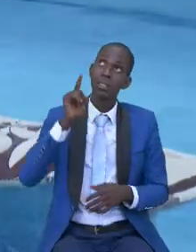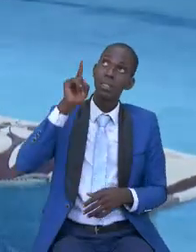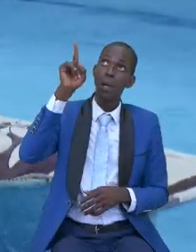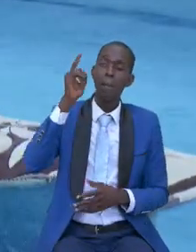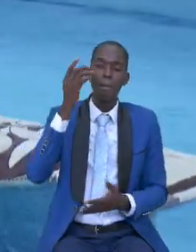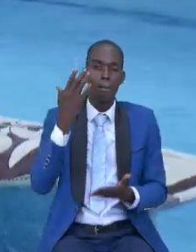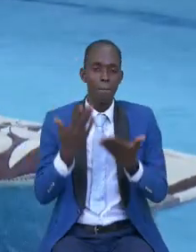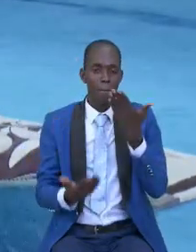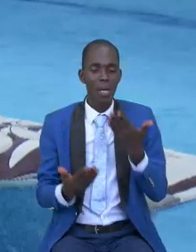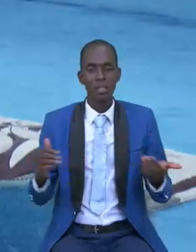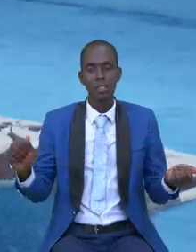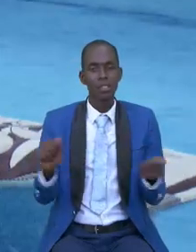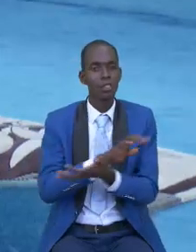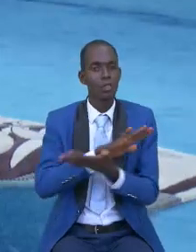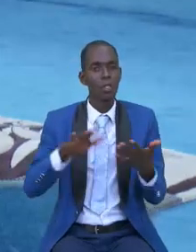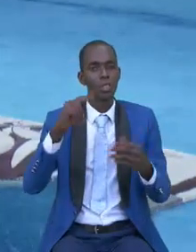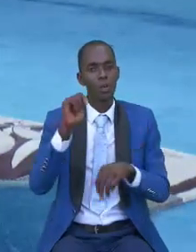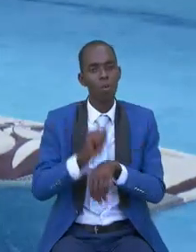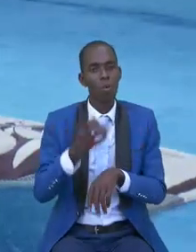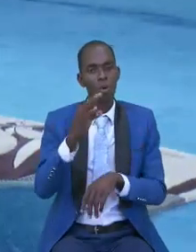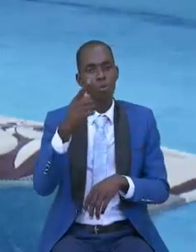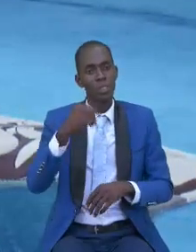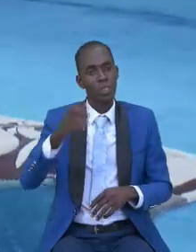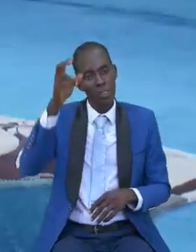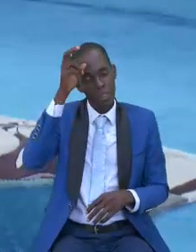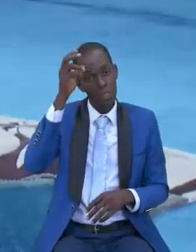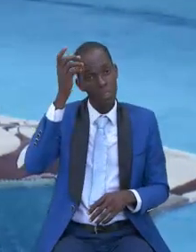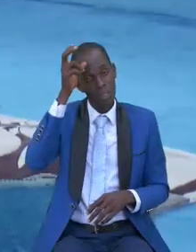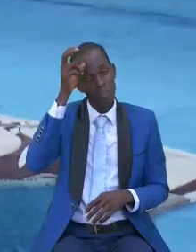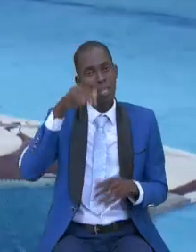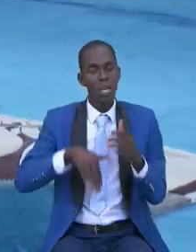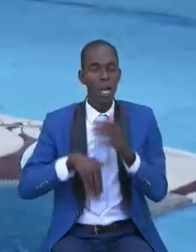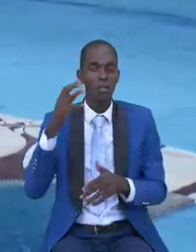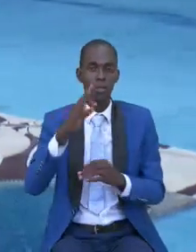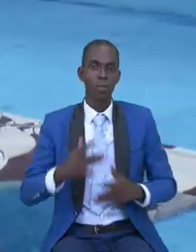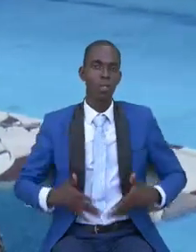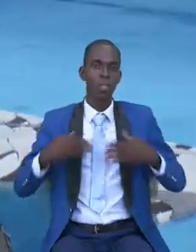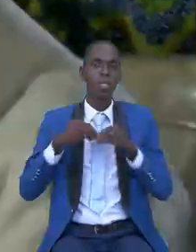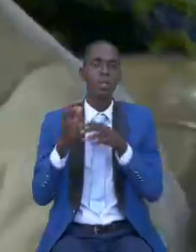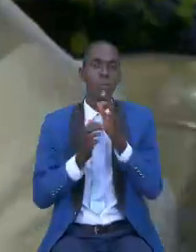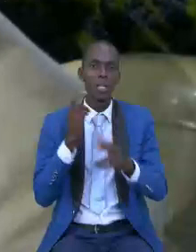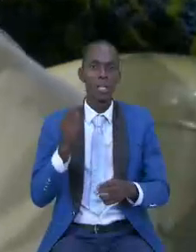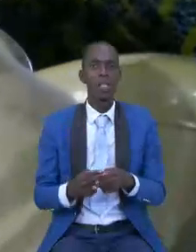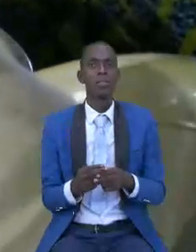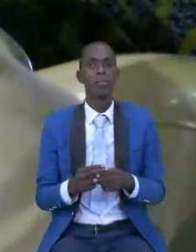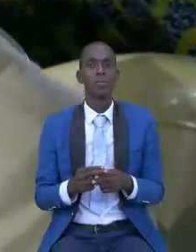might destroy the works of the devil away from your life in Jesus' name.